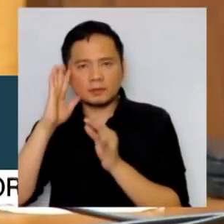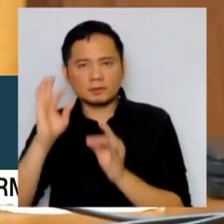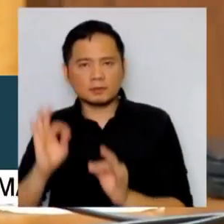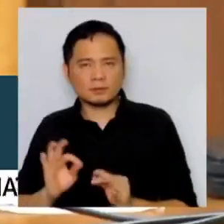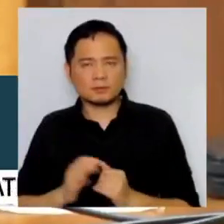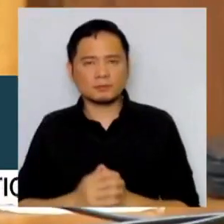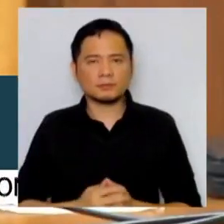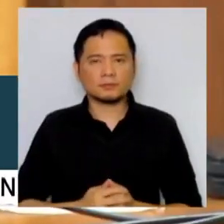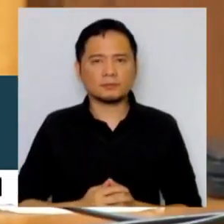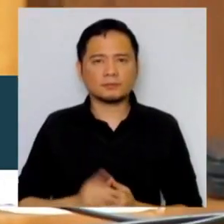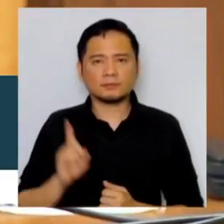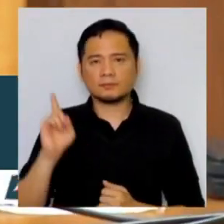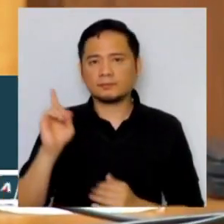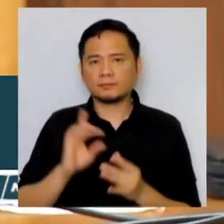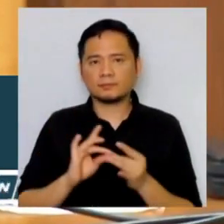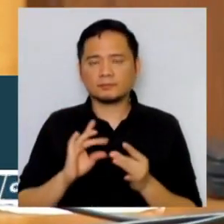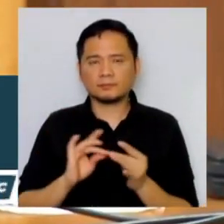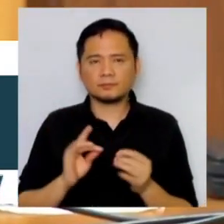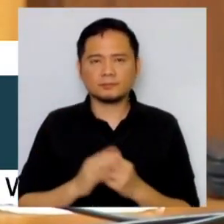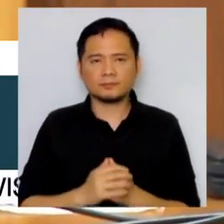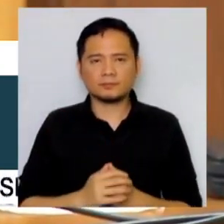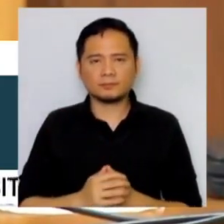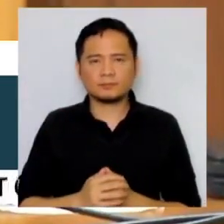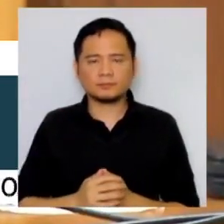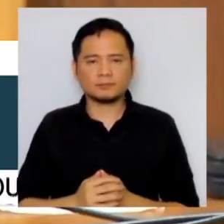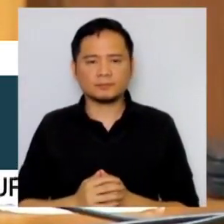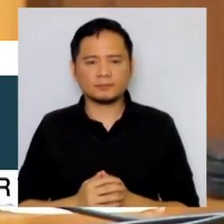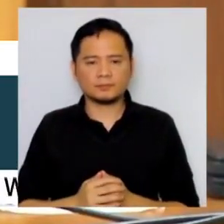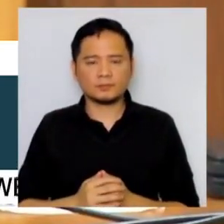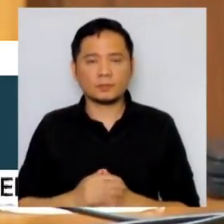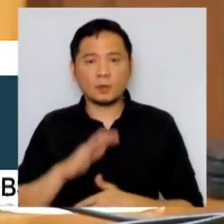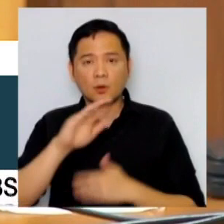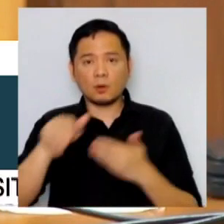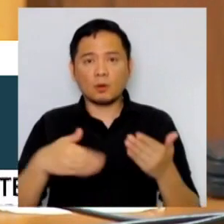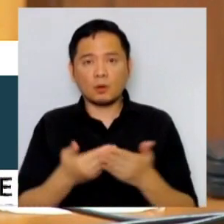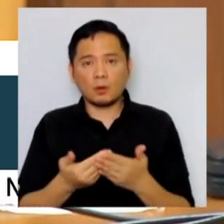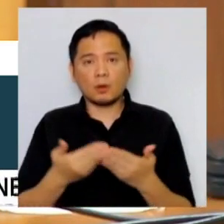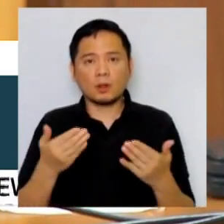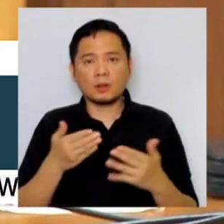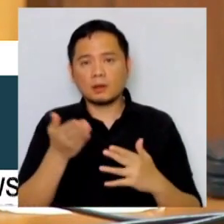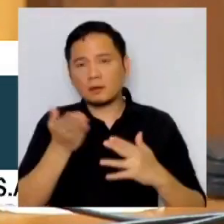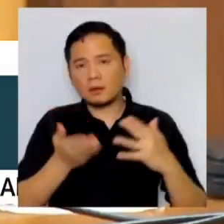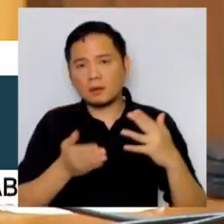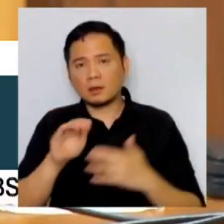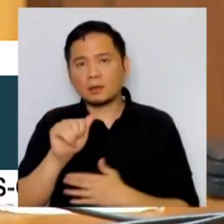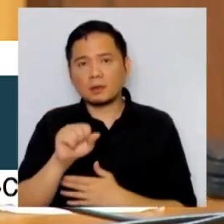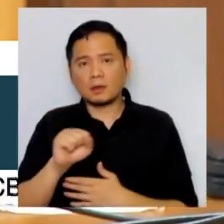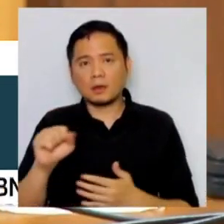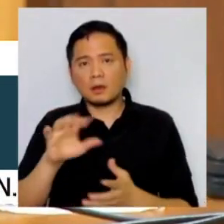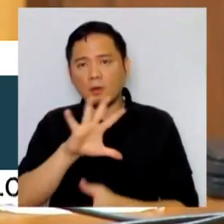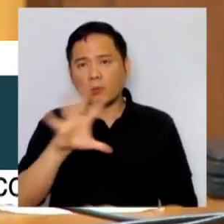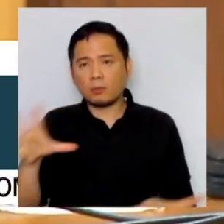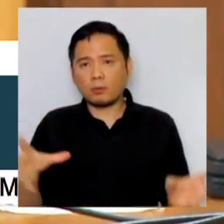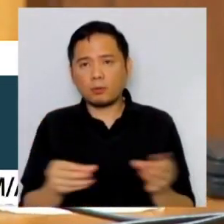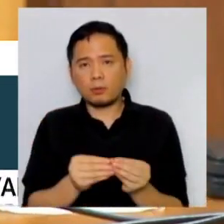The decision on these cases, the consolidated cases, and as well as the case with the motion for